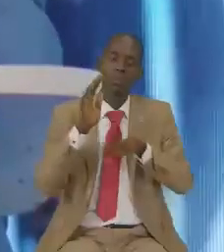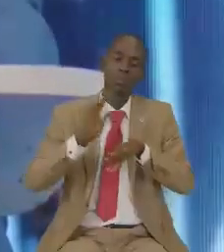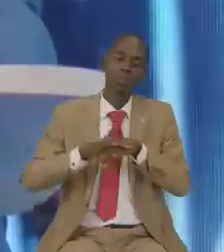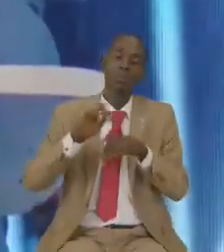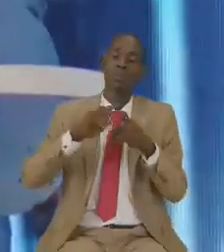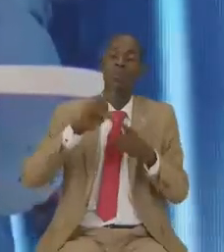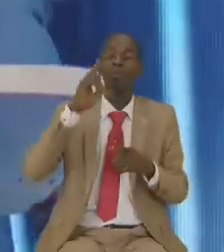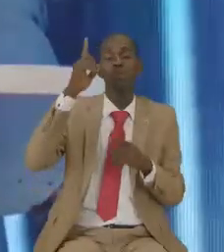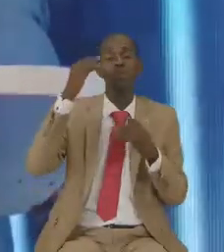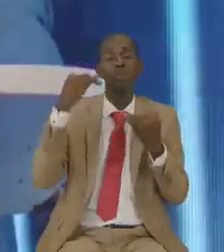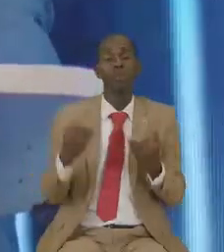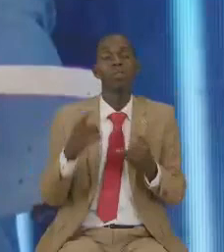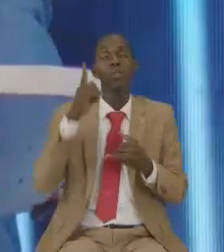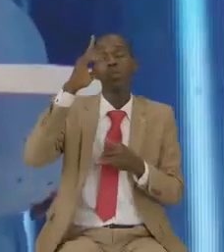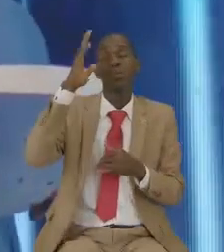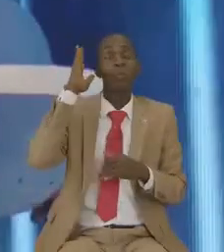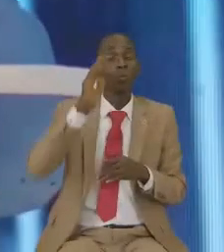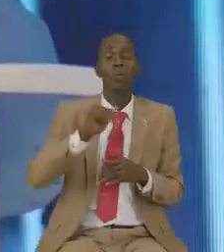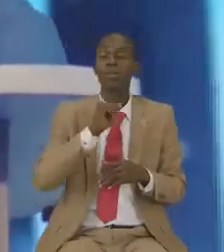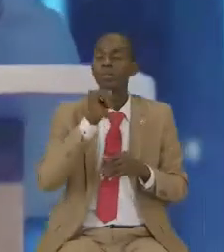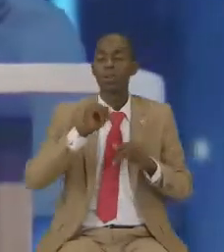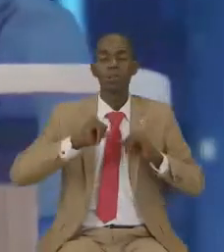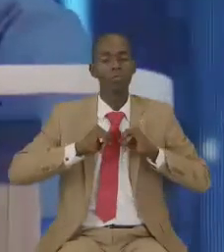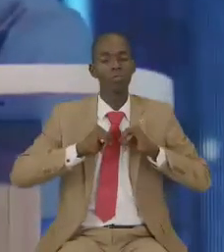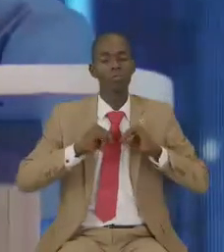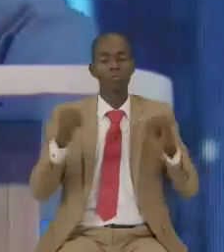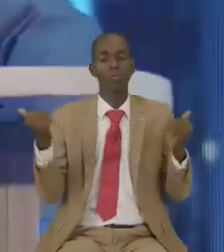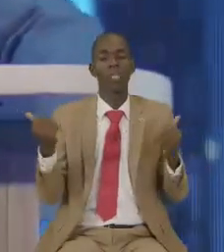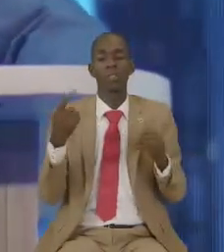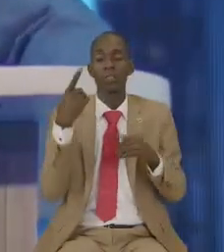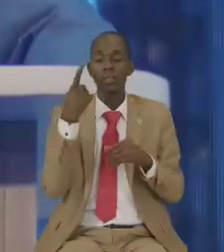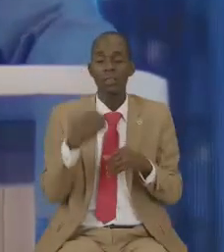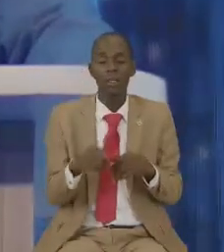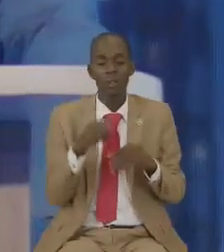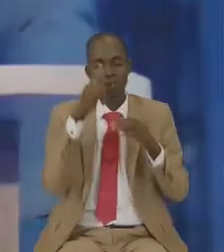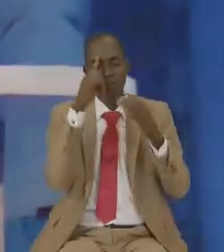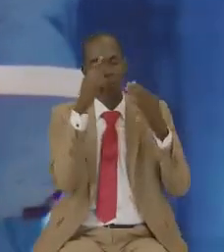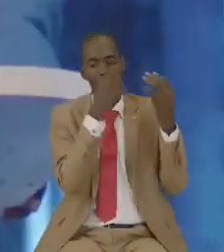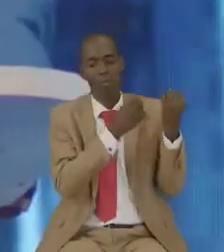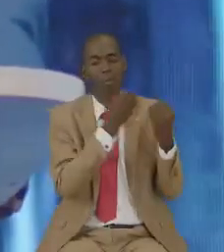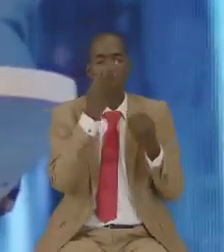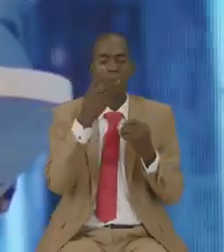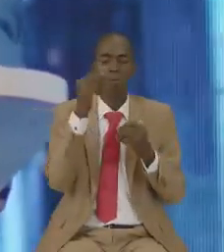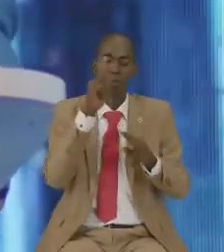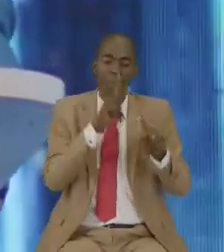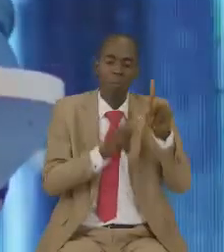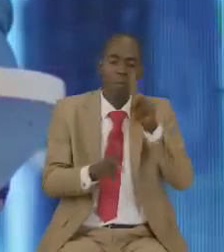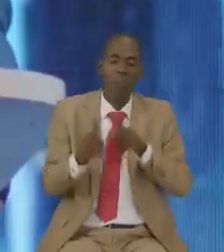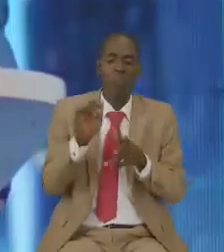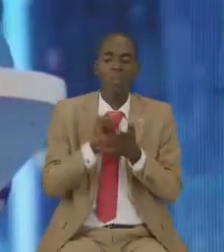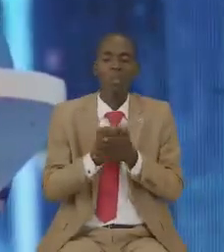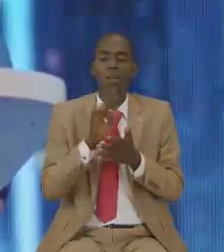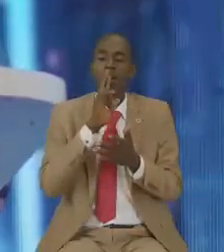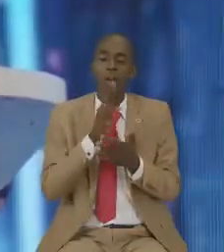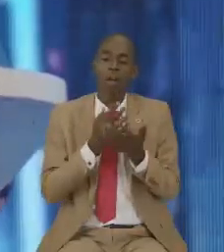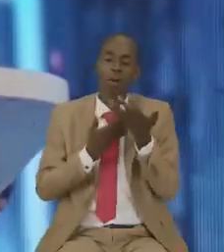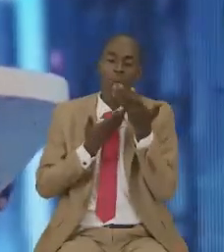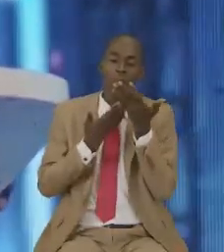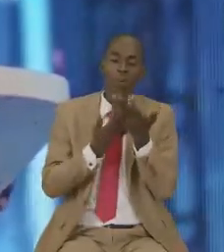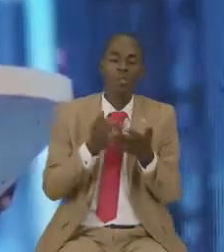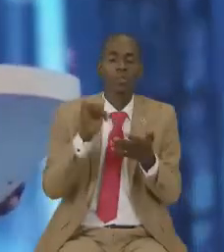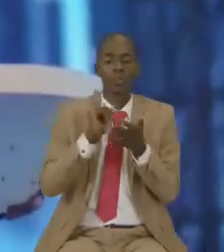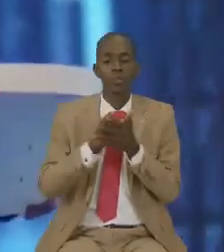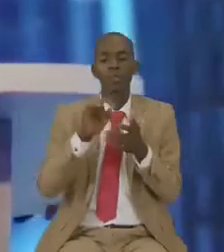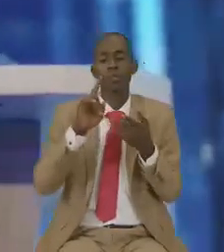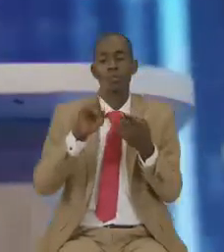You will not deny the faith of the people that are waiting to receive their miracle